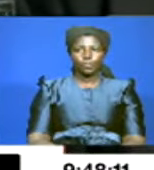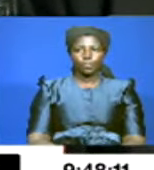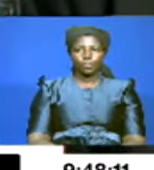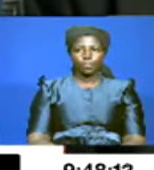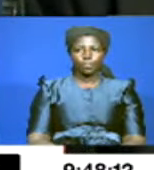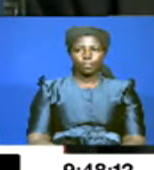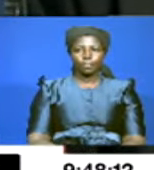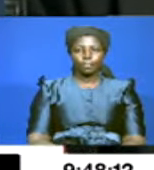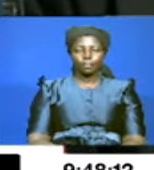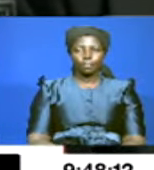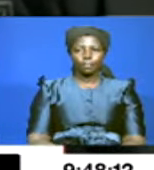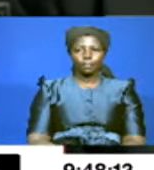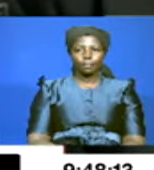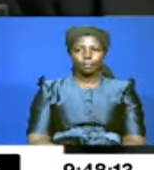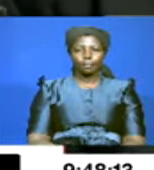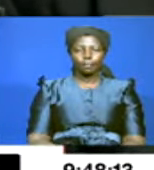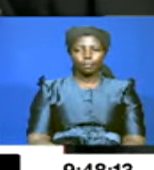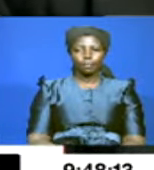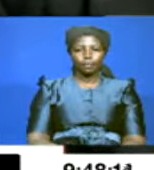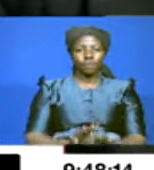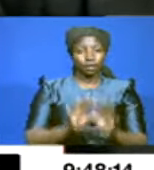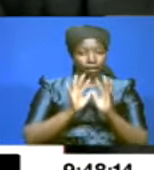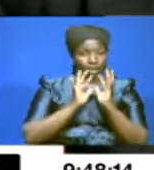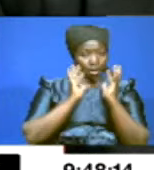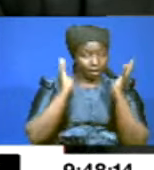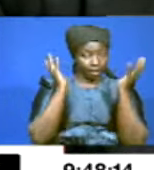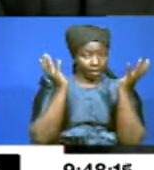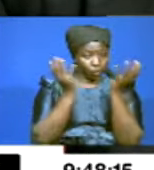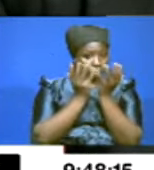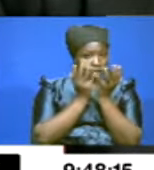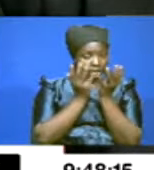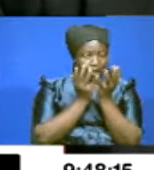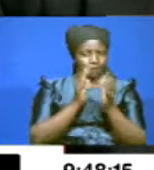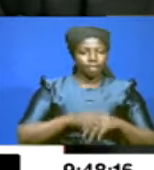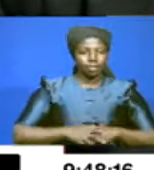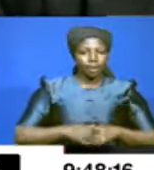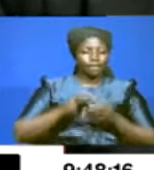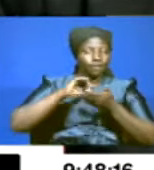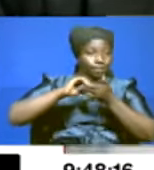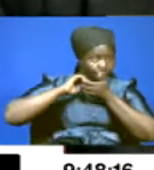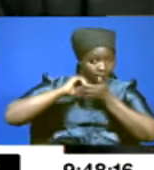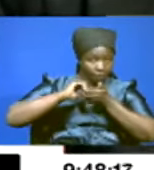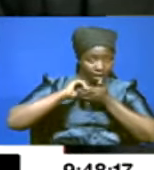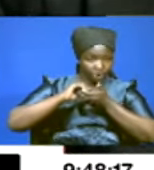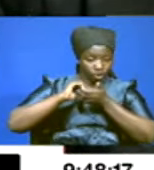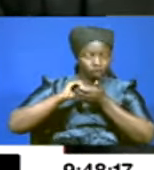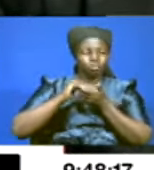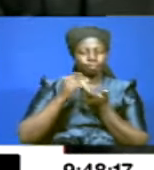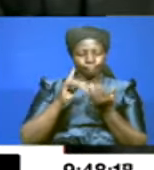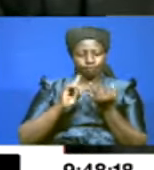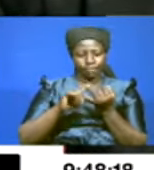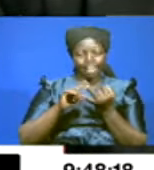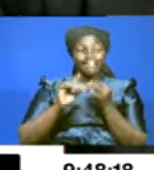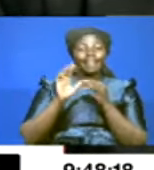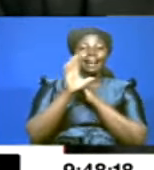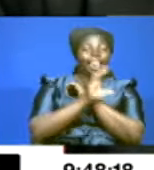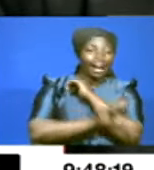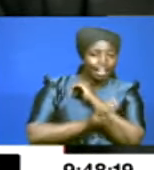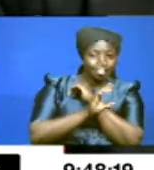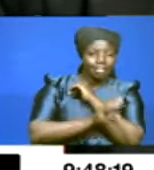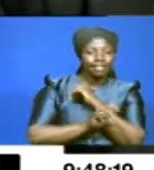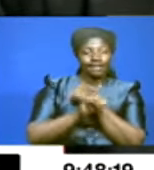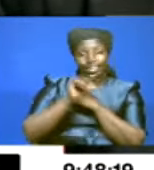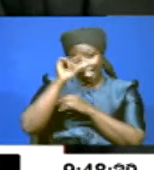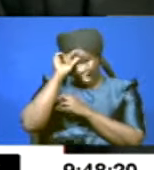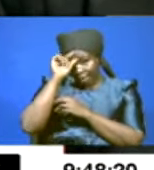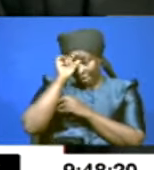World over, federations, ama the countries, the governments are using ex-players